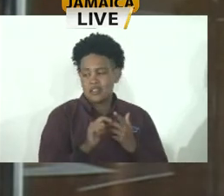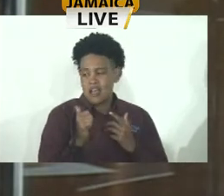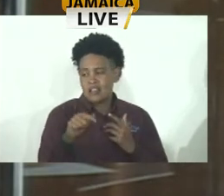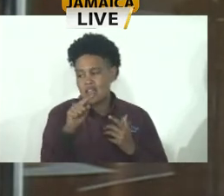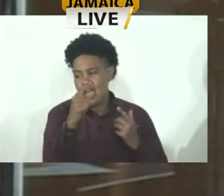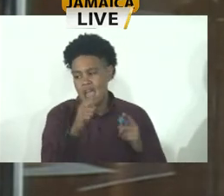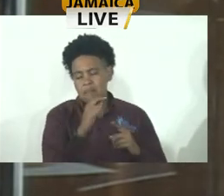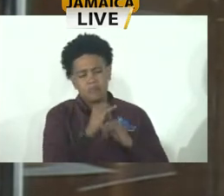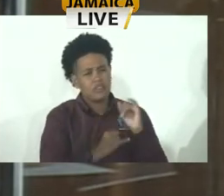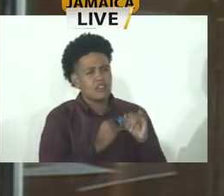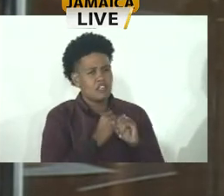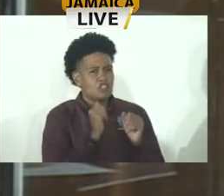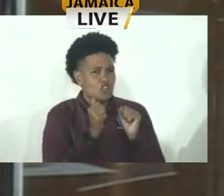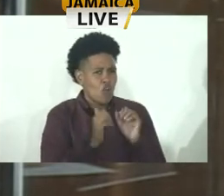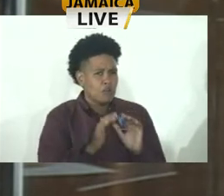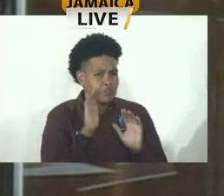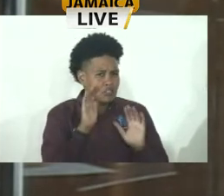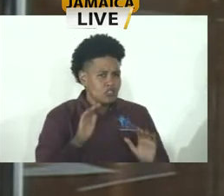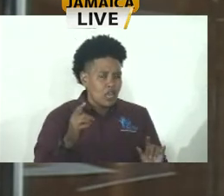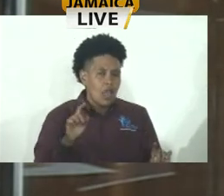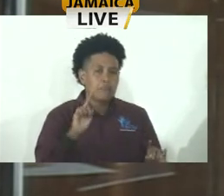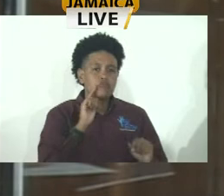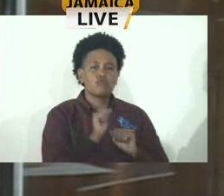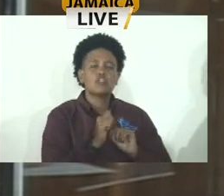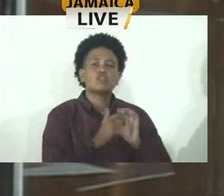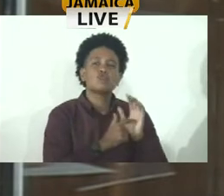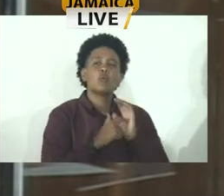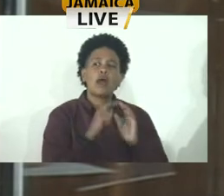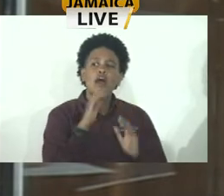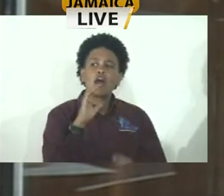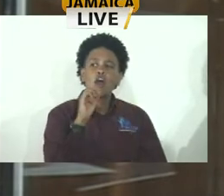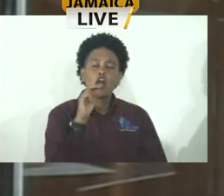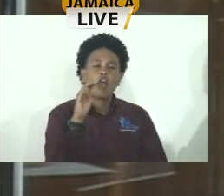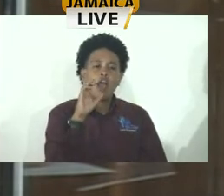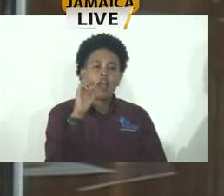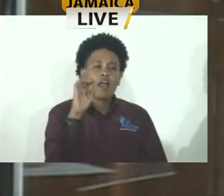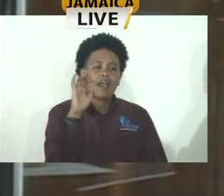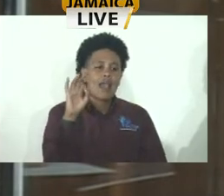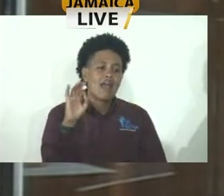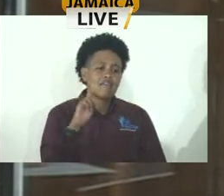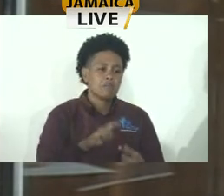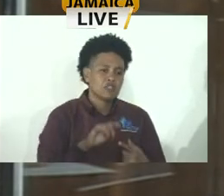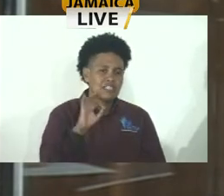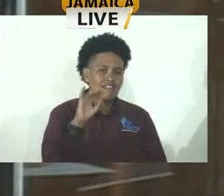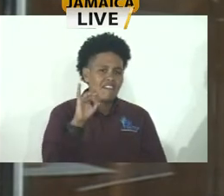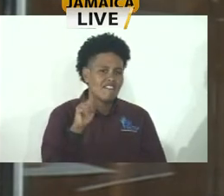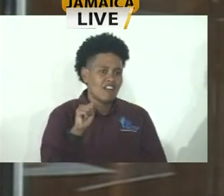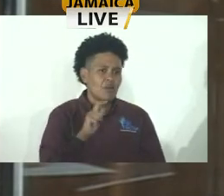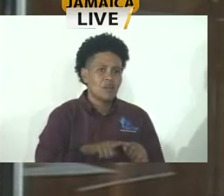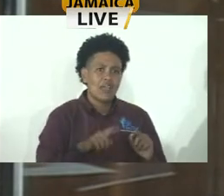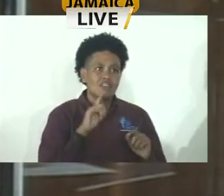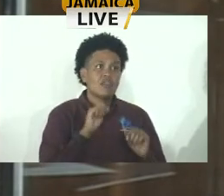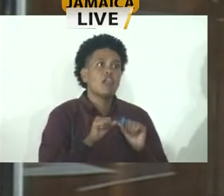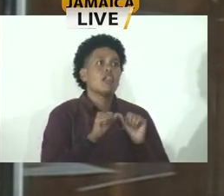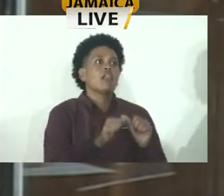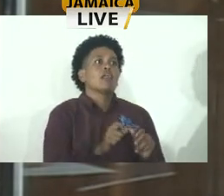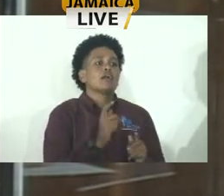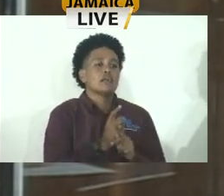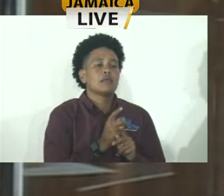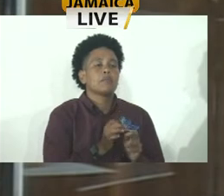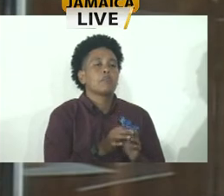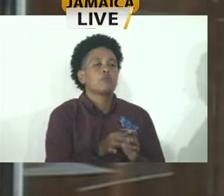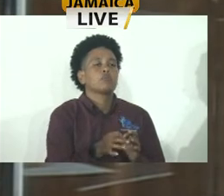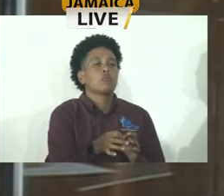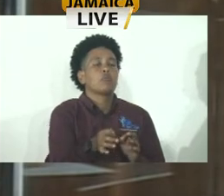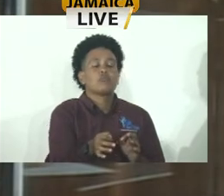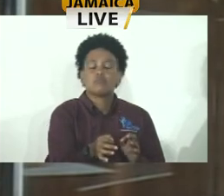international competitions the requirements of concacaf and fifa we can't just indefinitely keep postponing this thing we